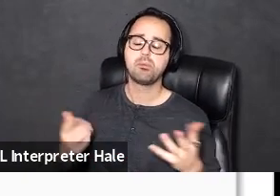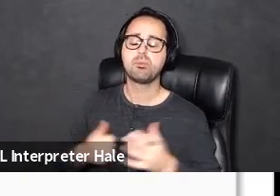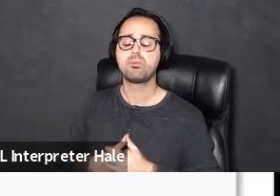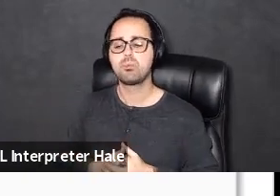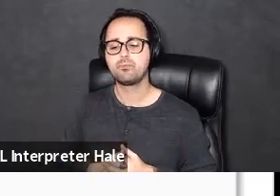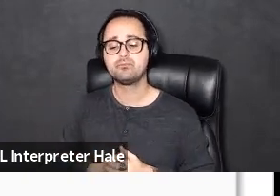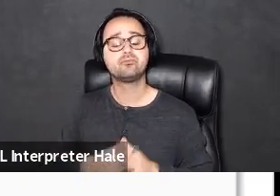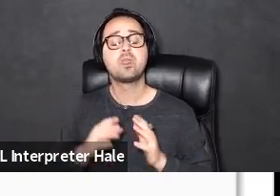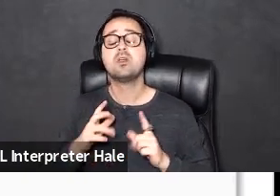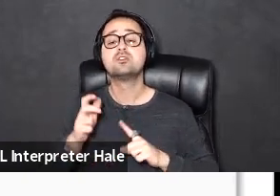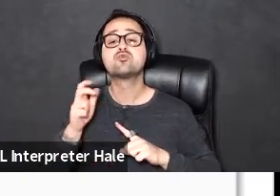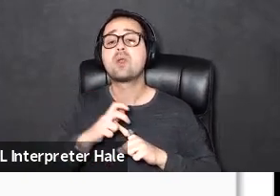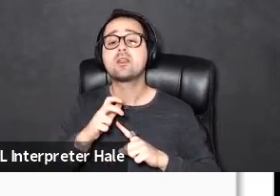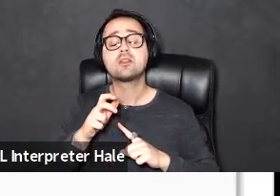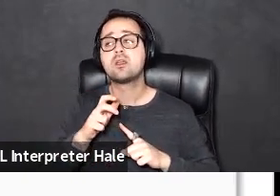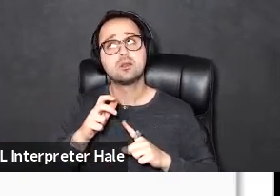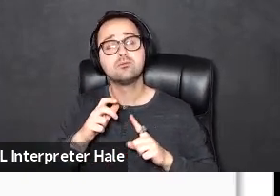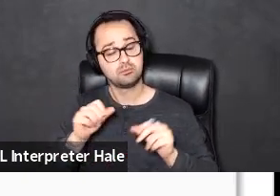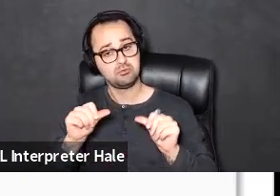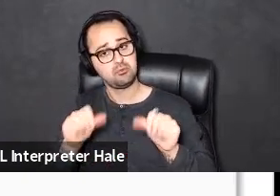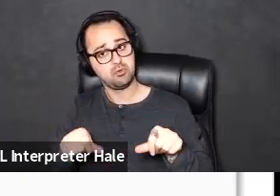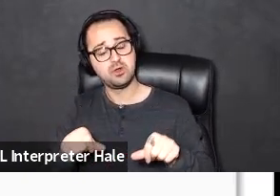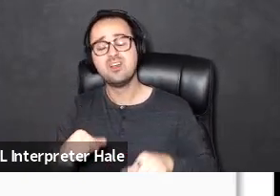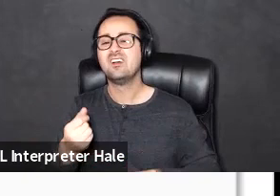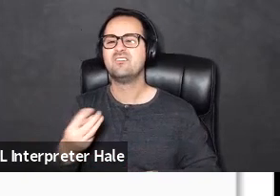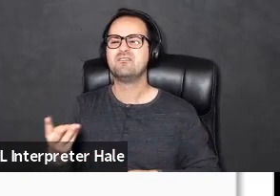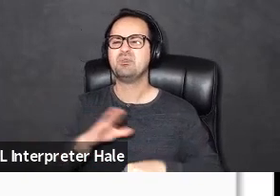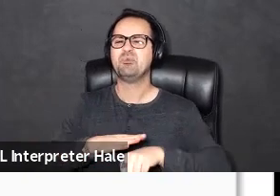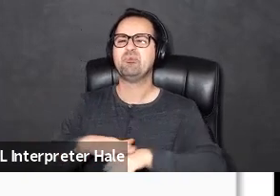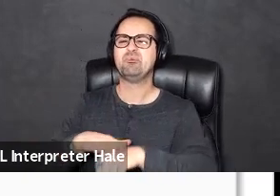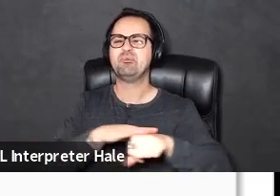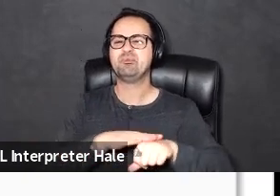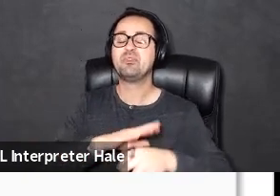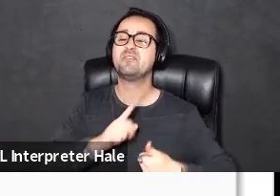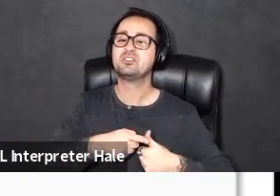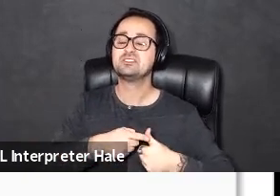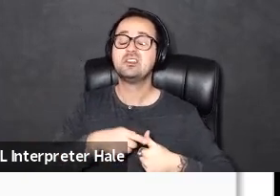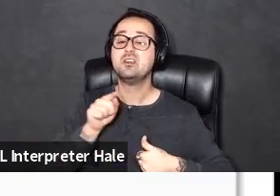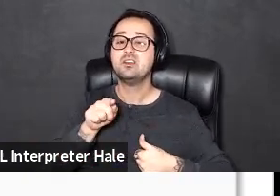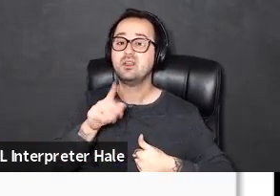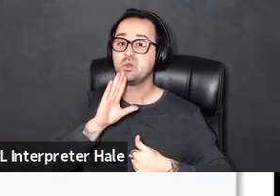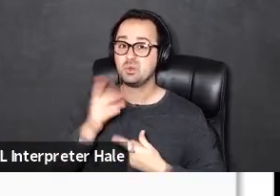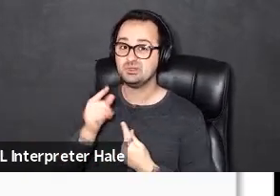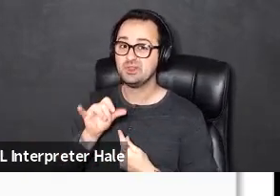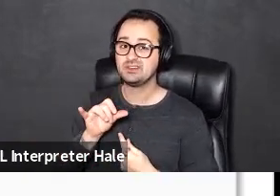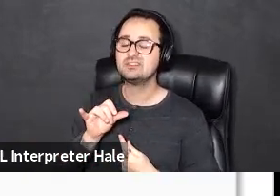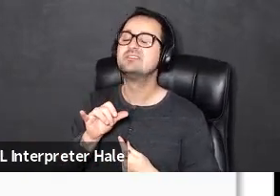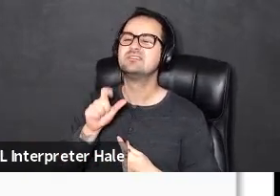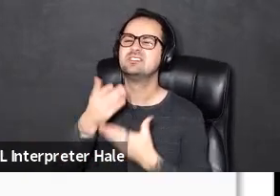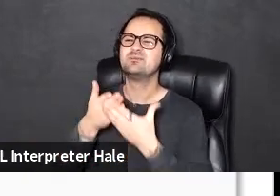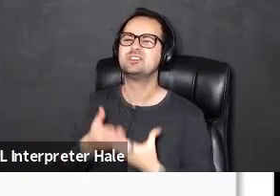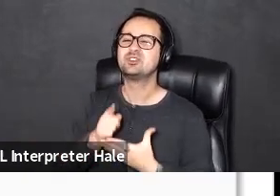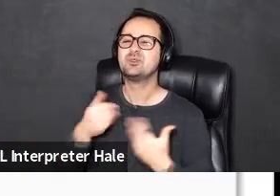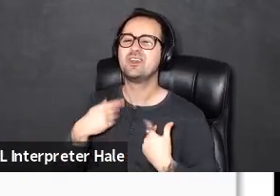Great. It's certainly a way to do it. Couple of things with that. The first is If you're going to do that, you need to make sure you have the